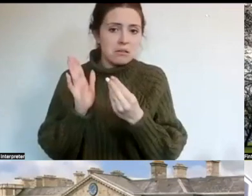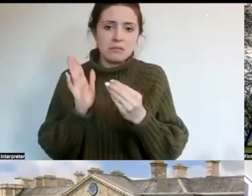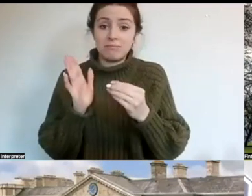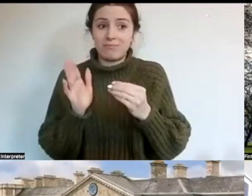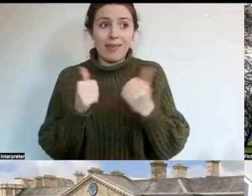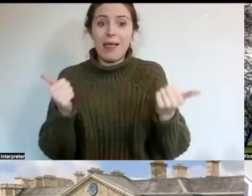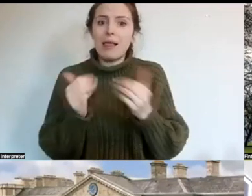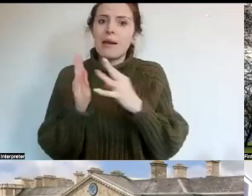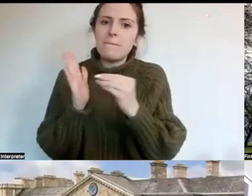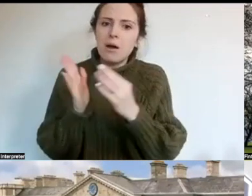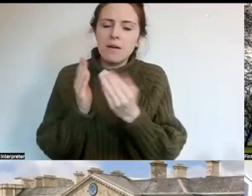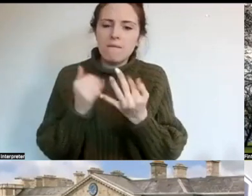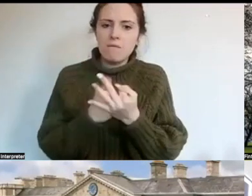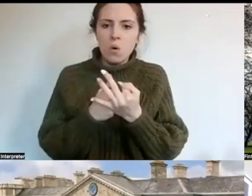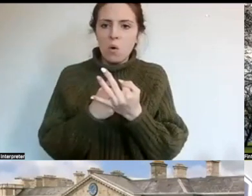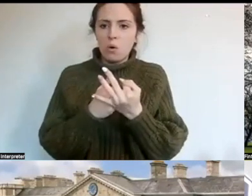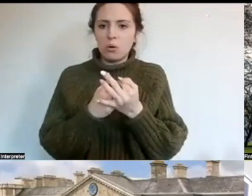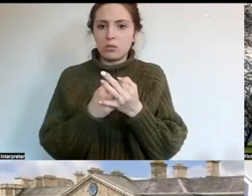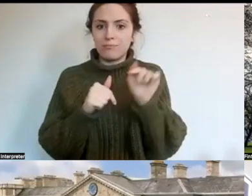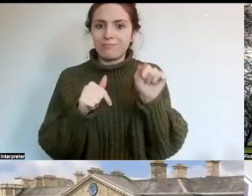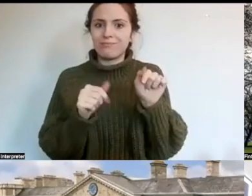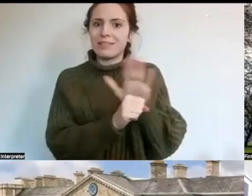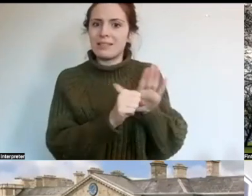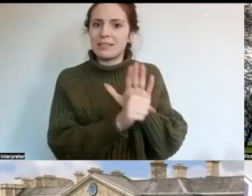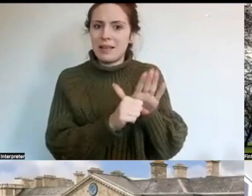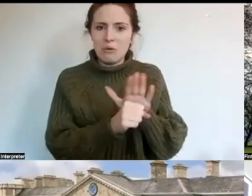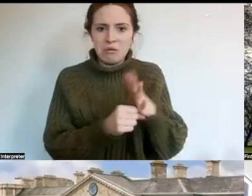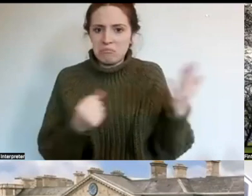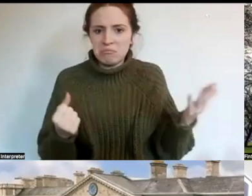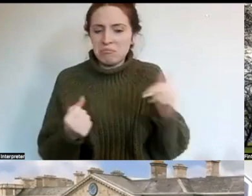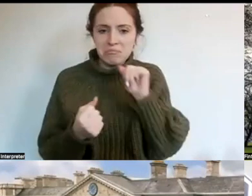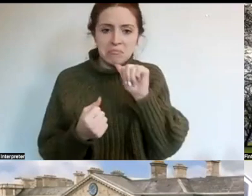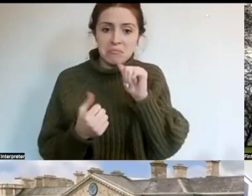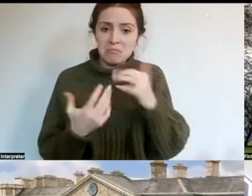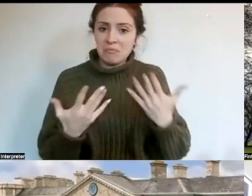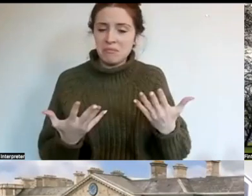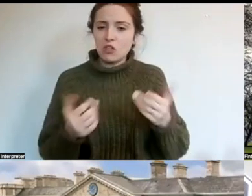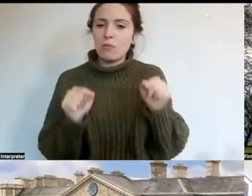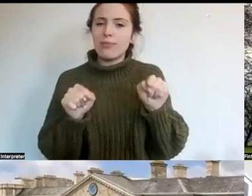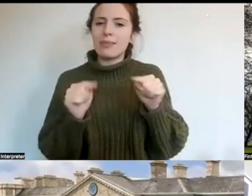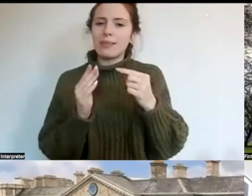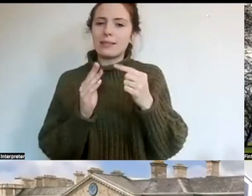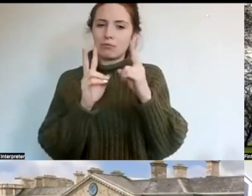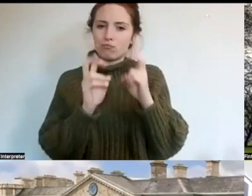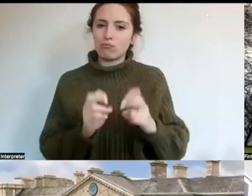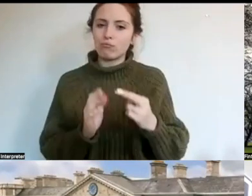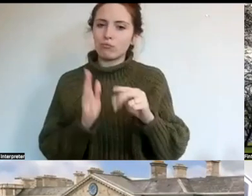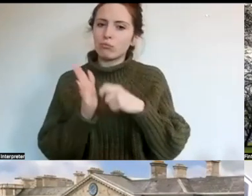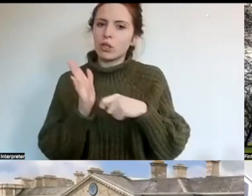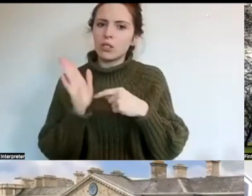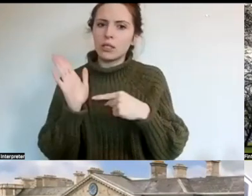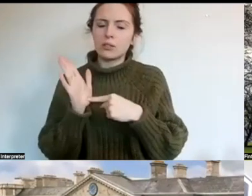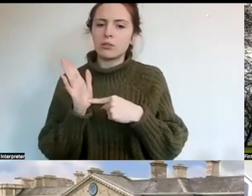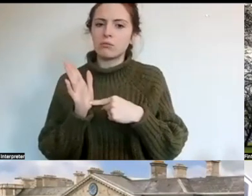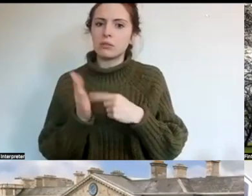models for the sector to follow. So I think, you know, this would be really timely now for us to look at that and try and get